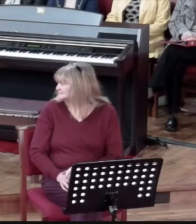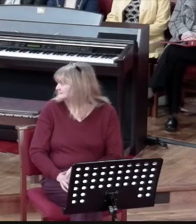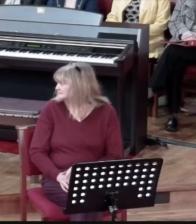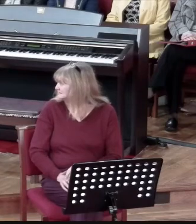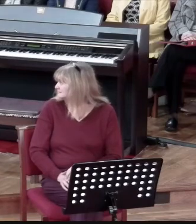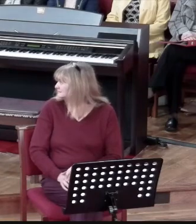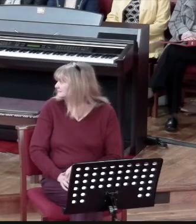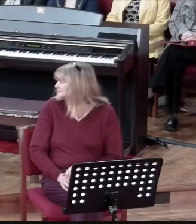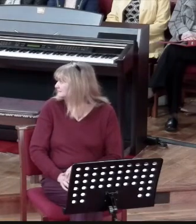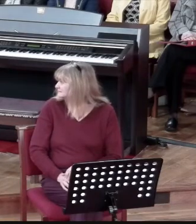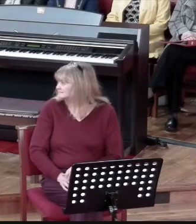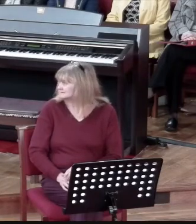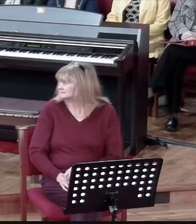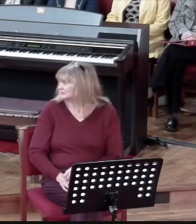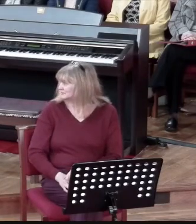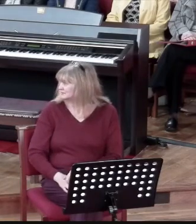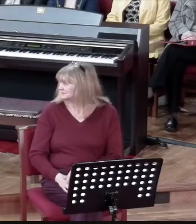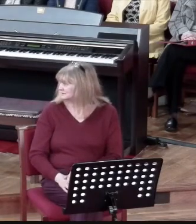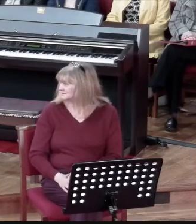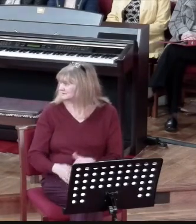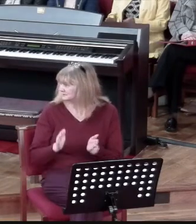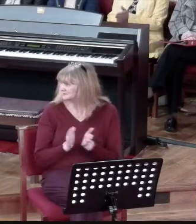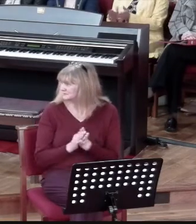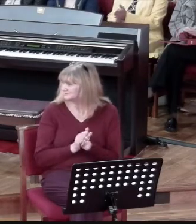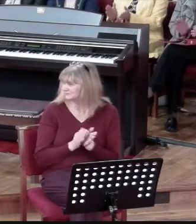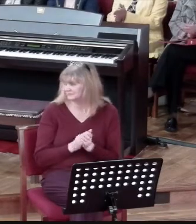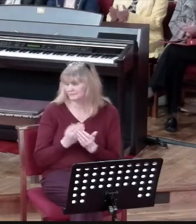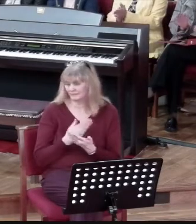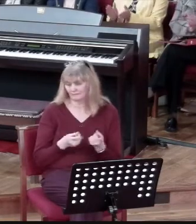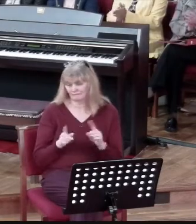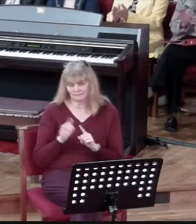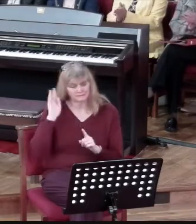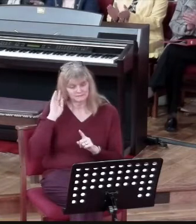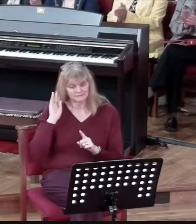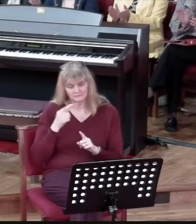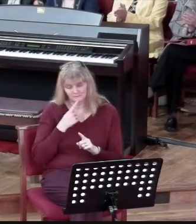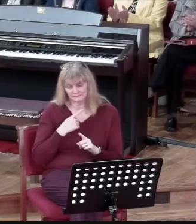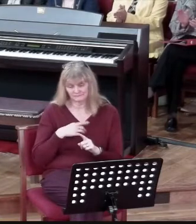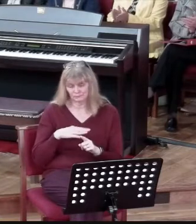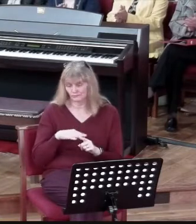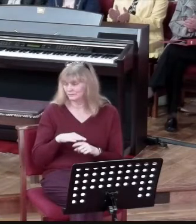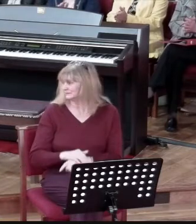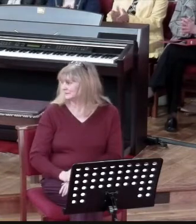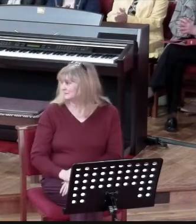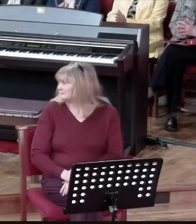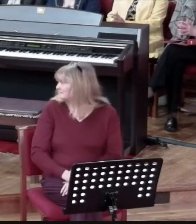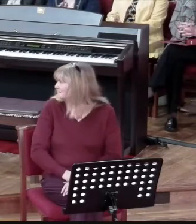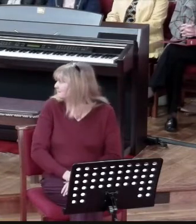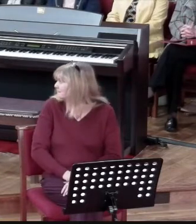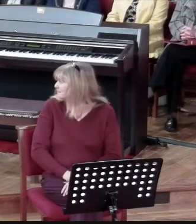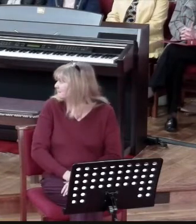24:6. Did everybody hear that? Yeah, it's good. Good.